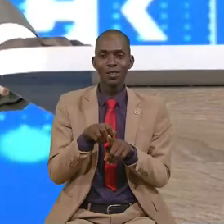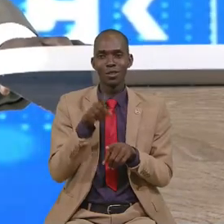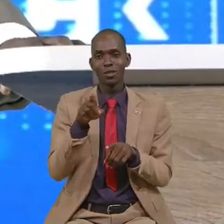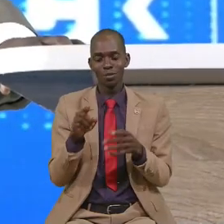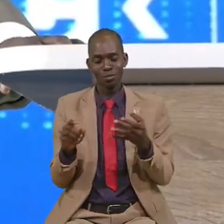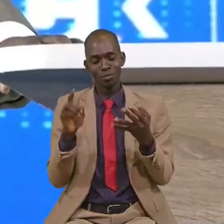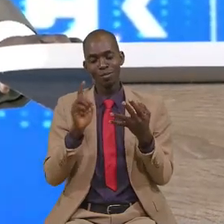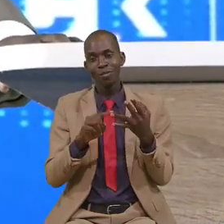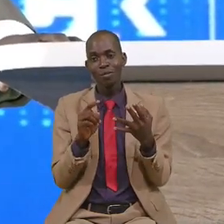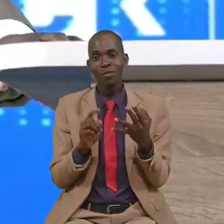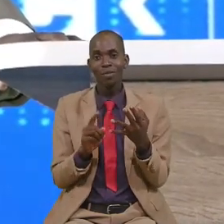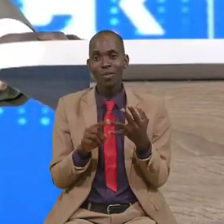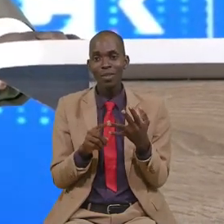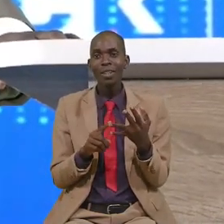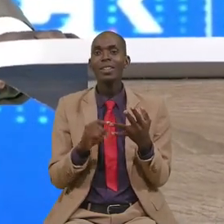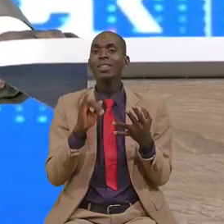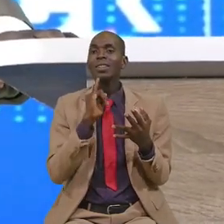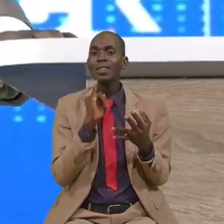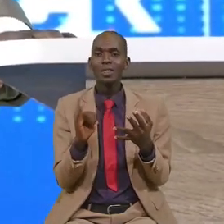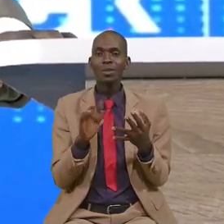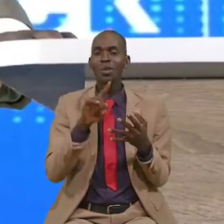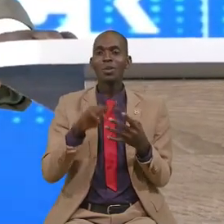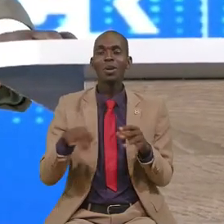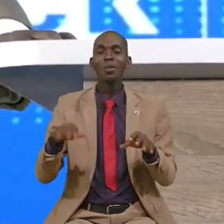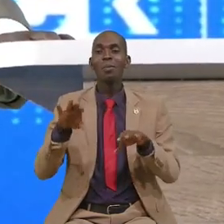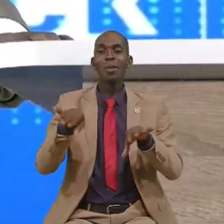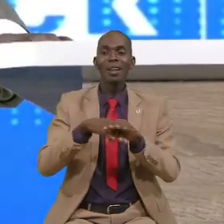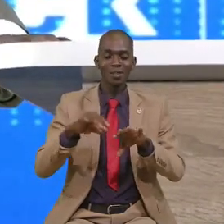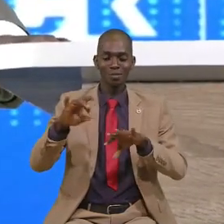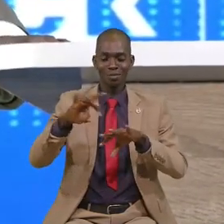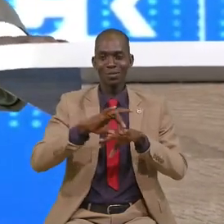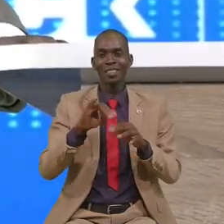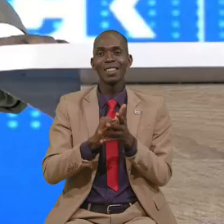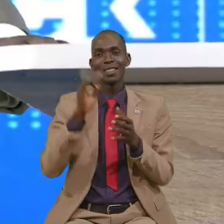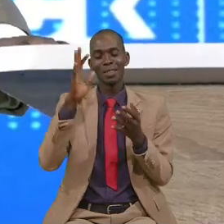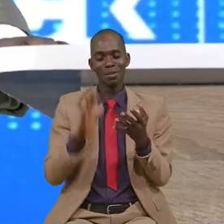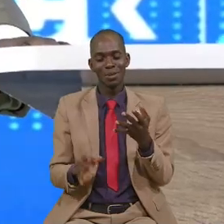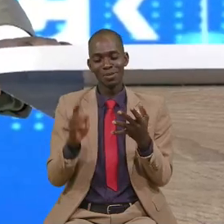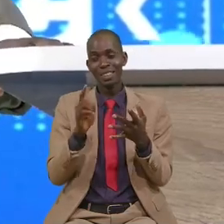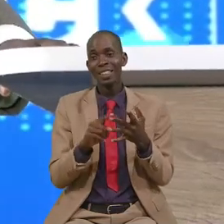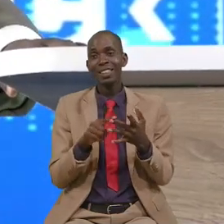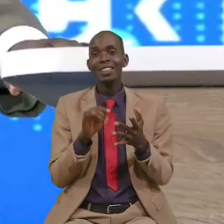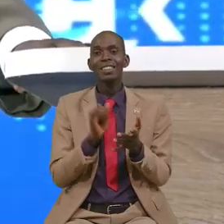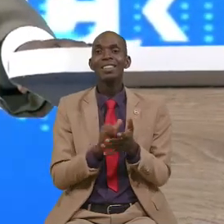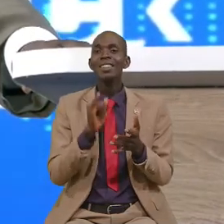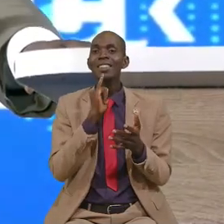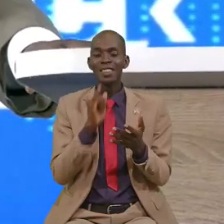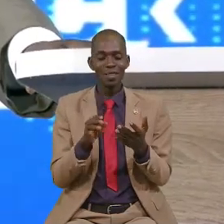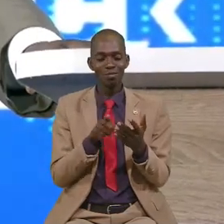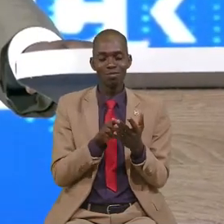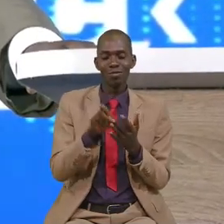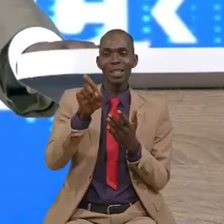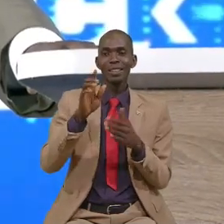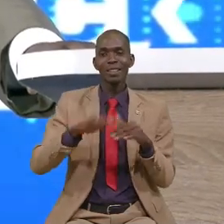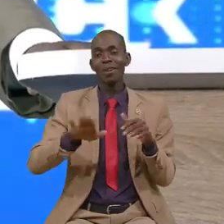the one that's where you put your wedding ring, that's the pastor. This one that is, you know, beyond all them